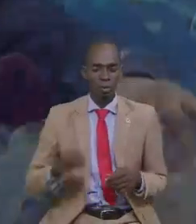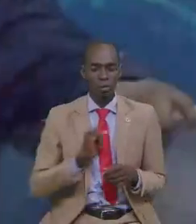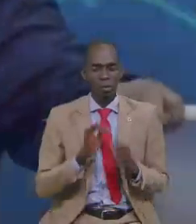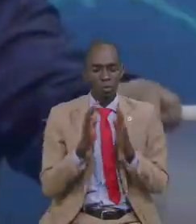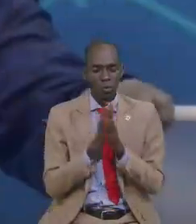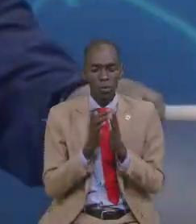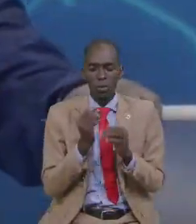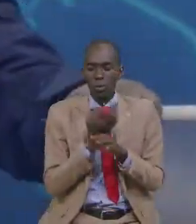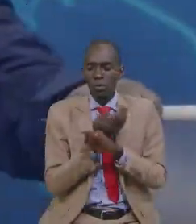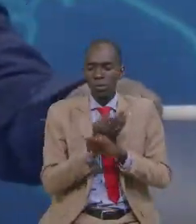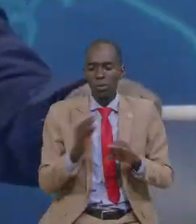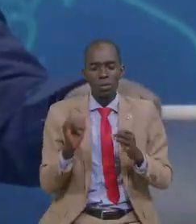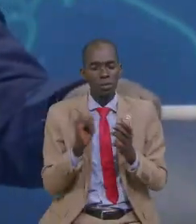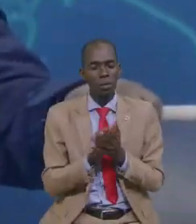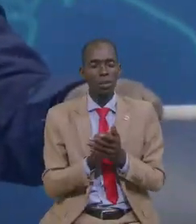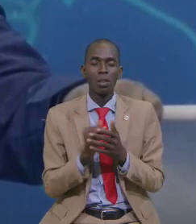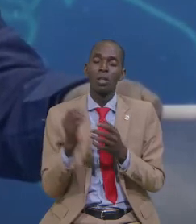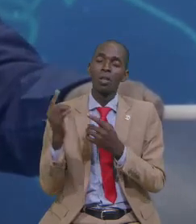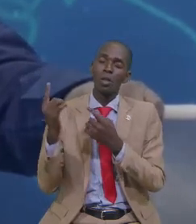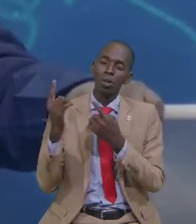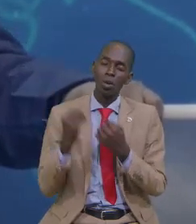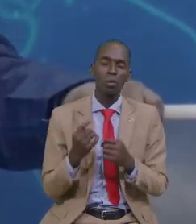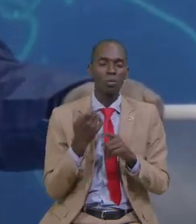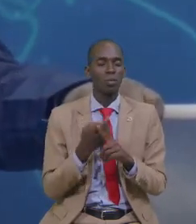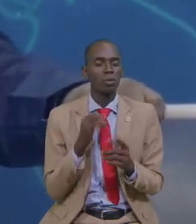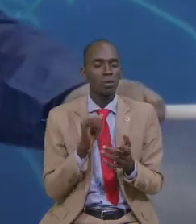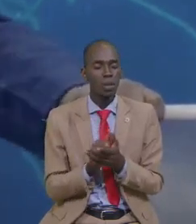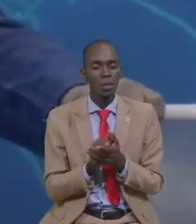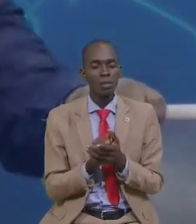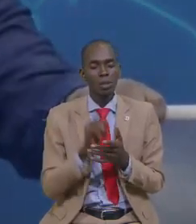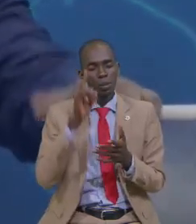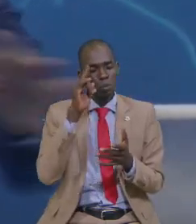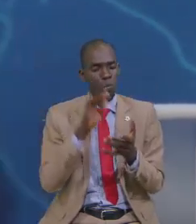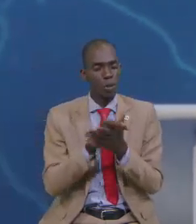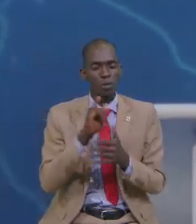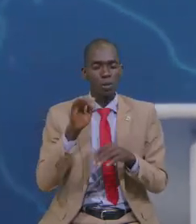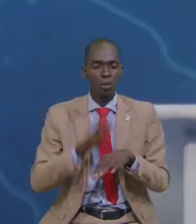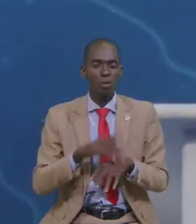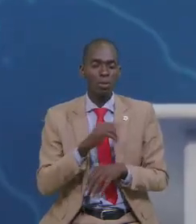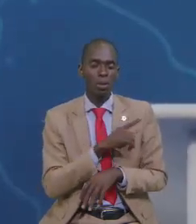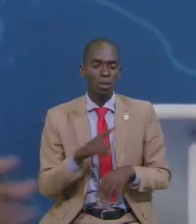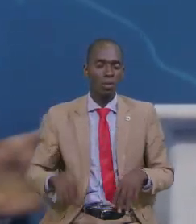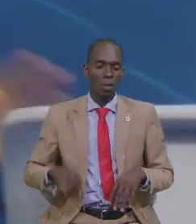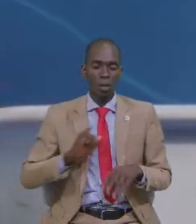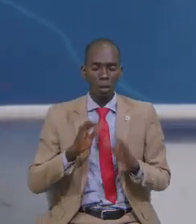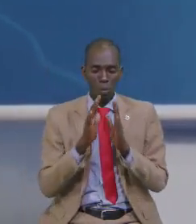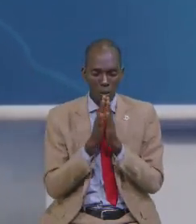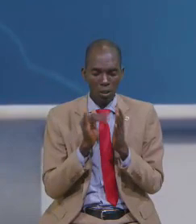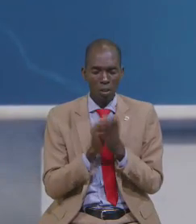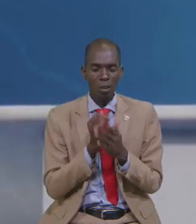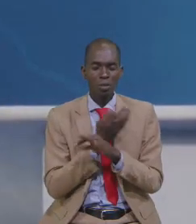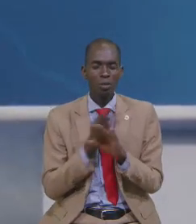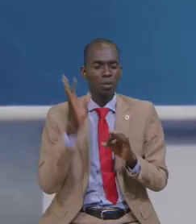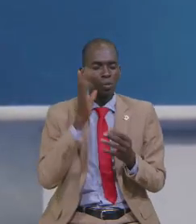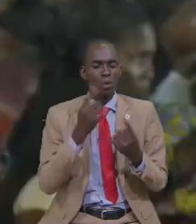freedom that comes with that, believing on the Lord, I pray that freedom will come to